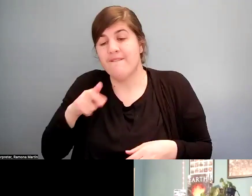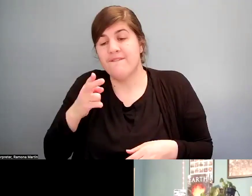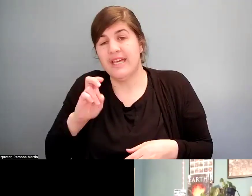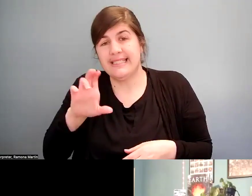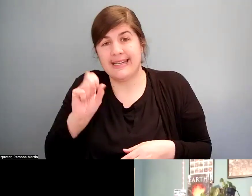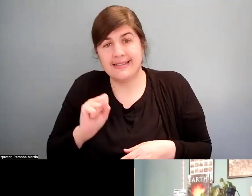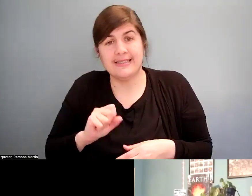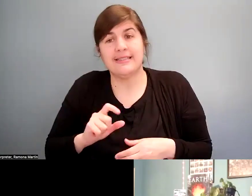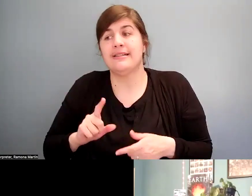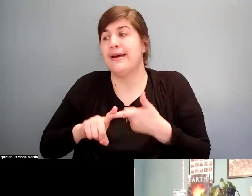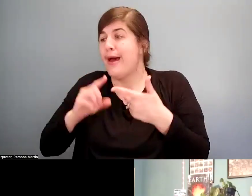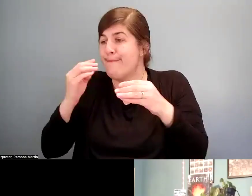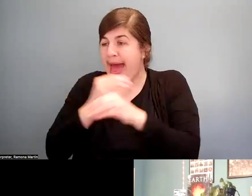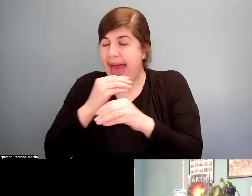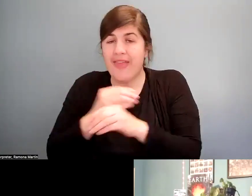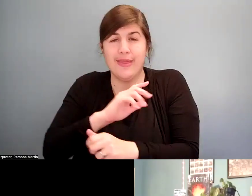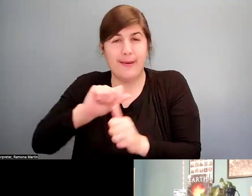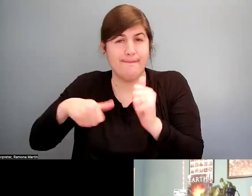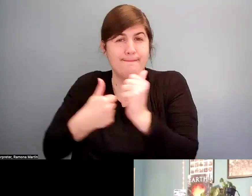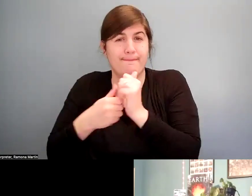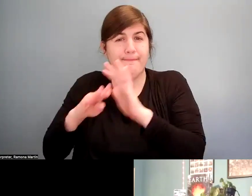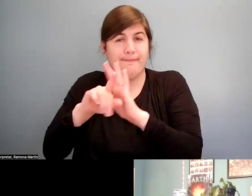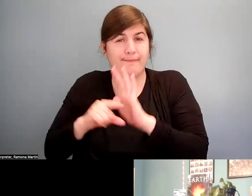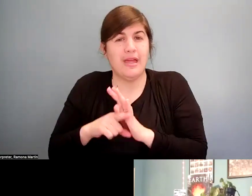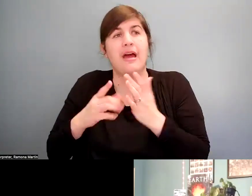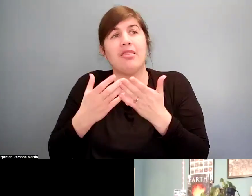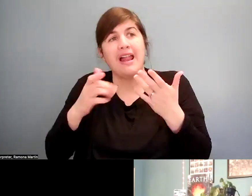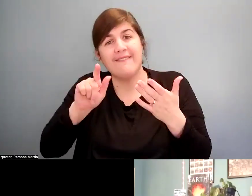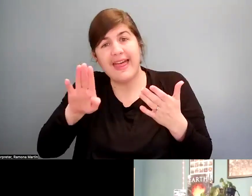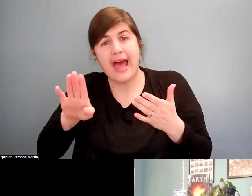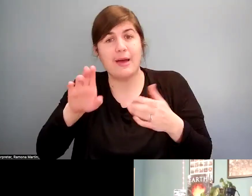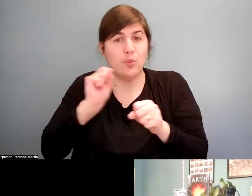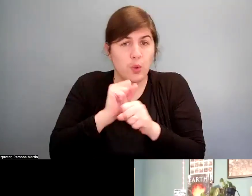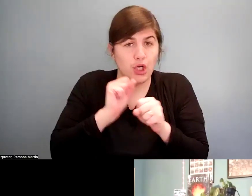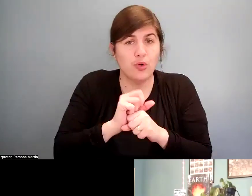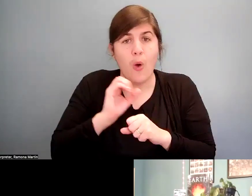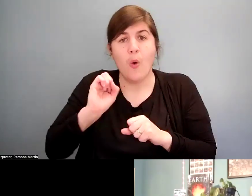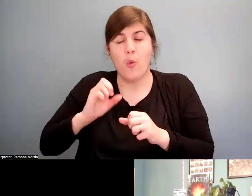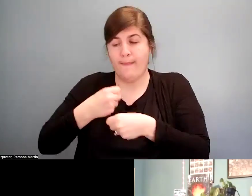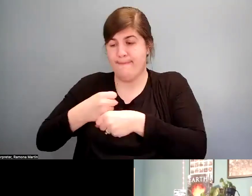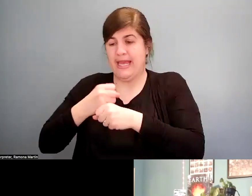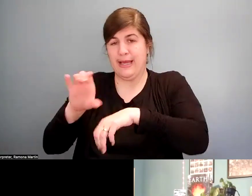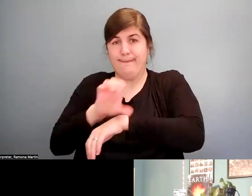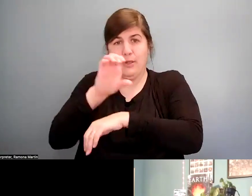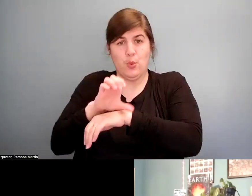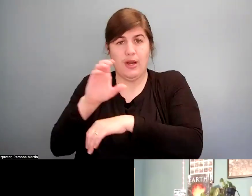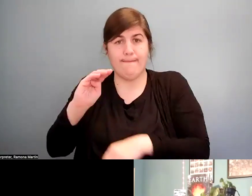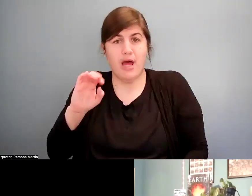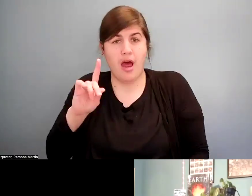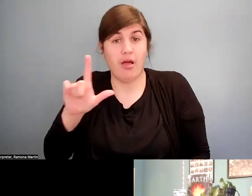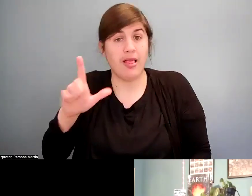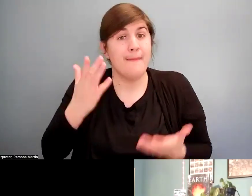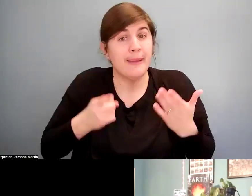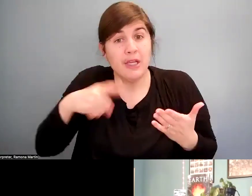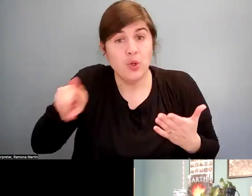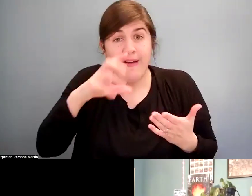behind how these things work. So they're doing a lot of lab work or maybe computer modeling. So if you actually are really fascinated by volcanoes,